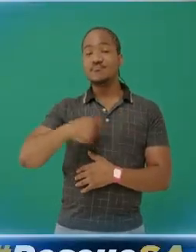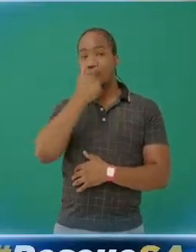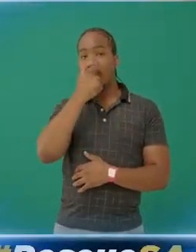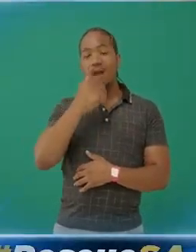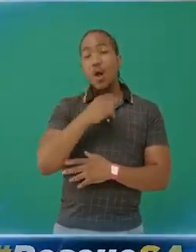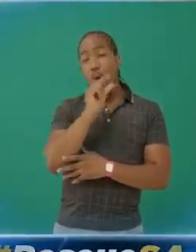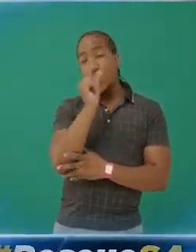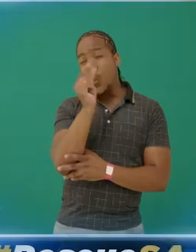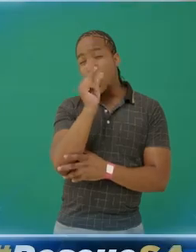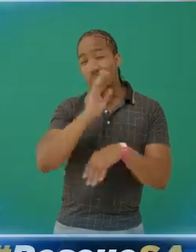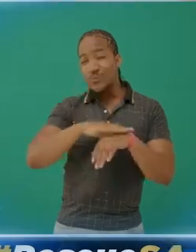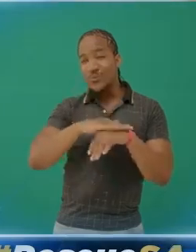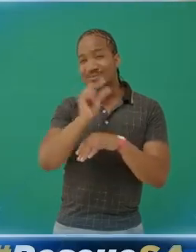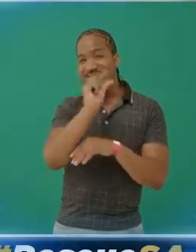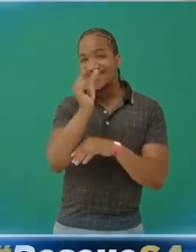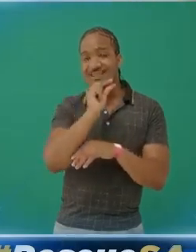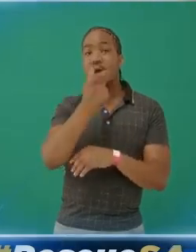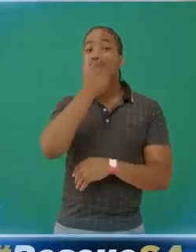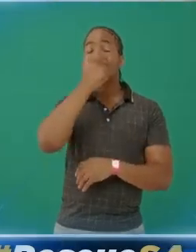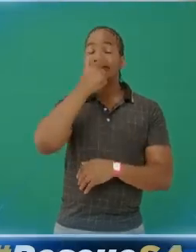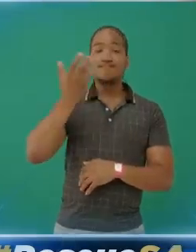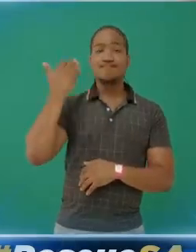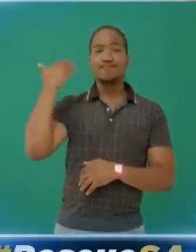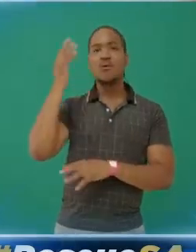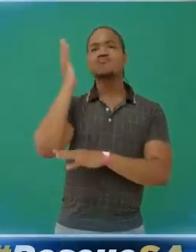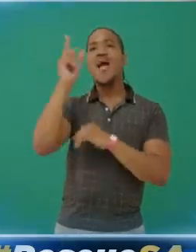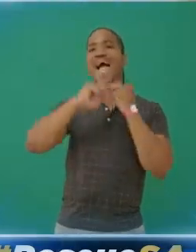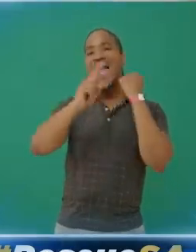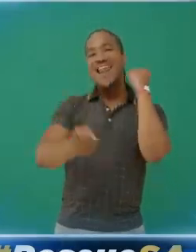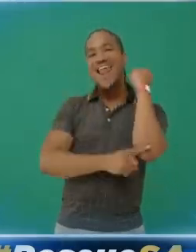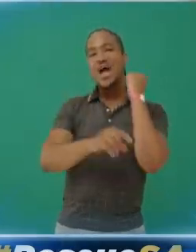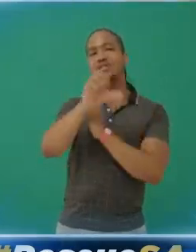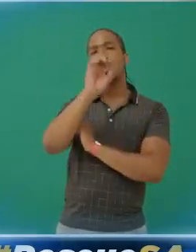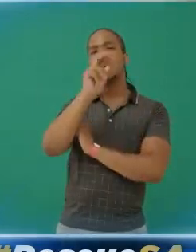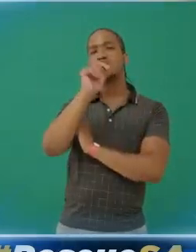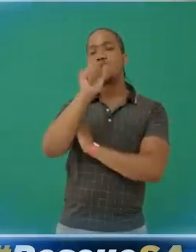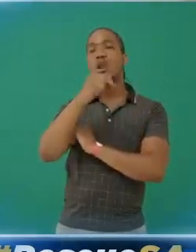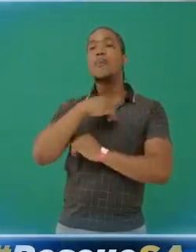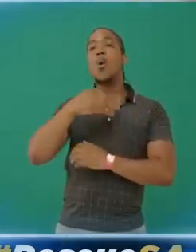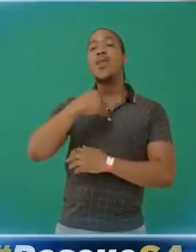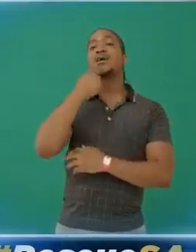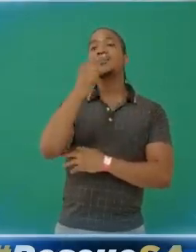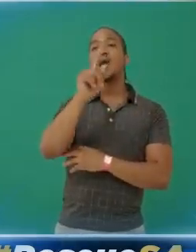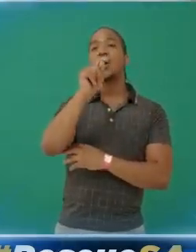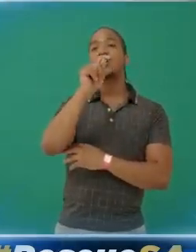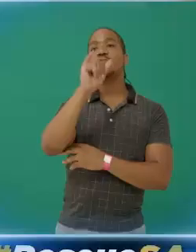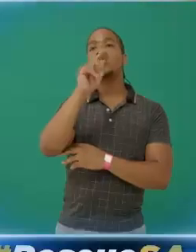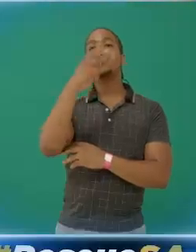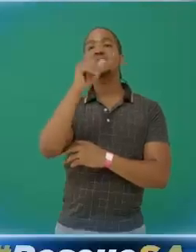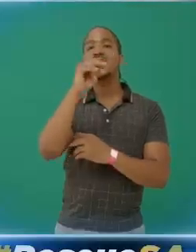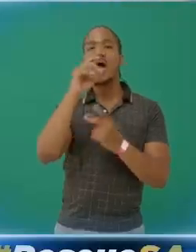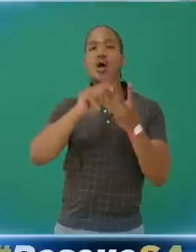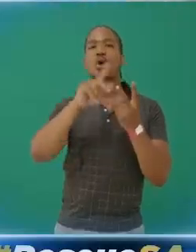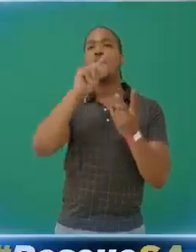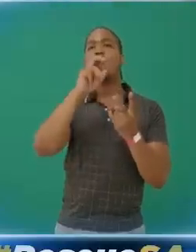Sekusele kancane. Ramaphosa was delivering his last Sona address. I want to say to Tinswalo, to Tando, to Kwena,